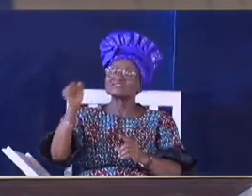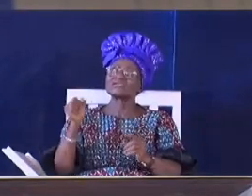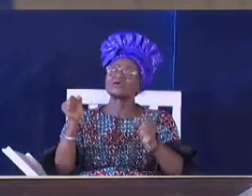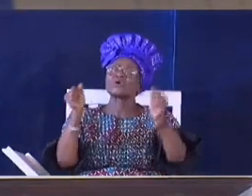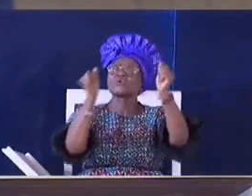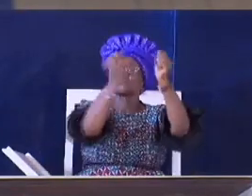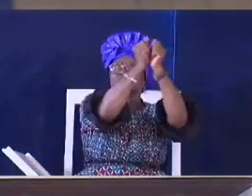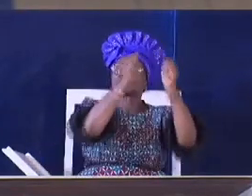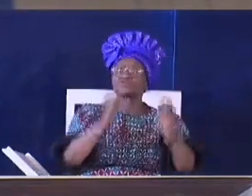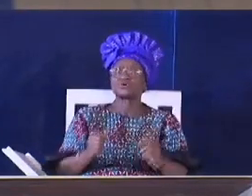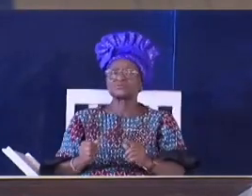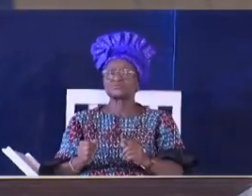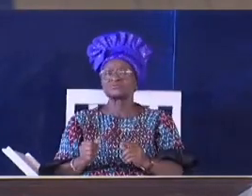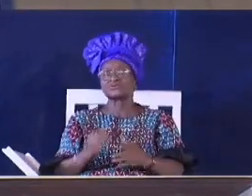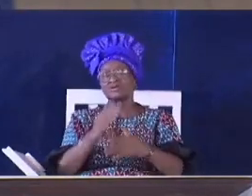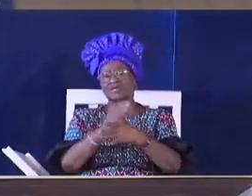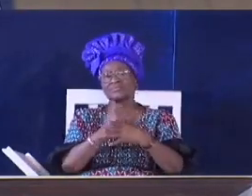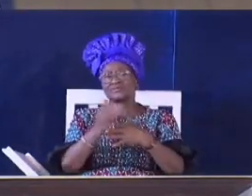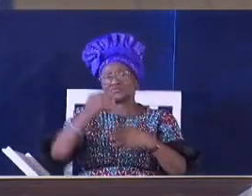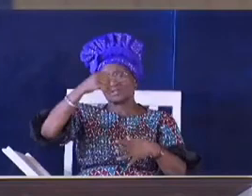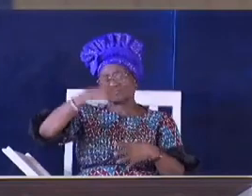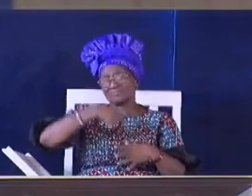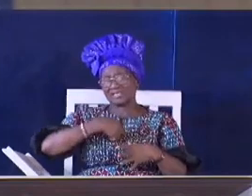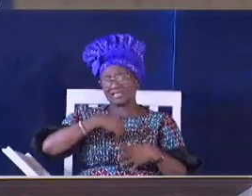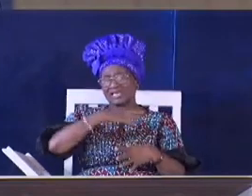me and the devil,